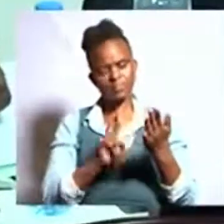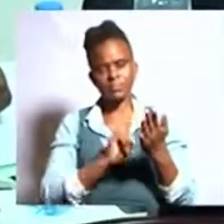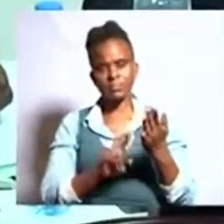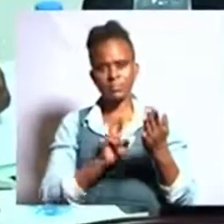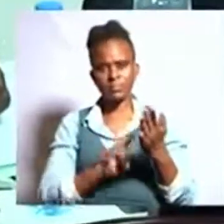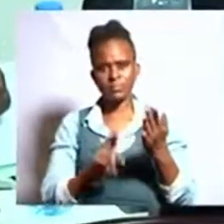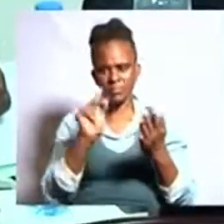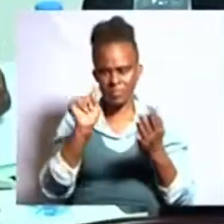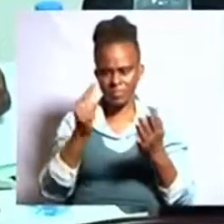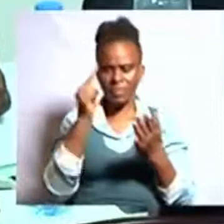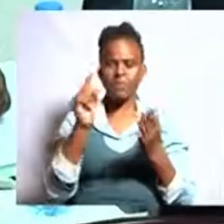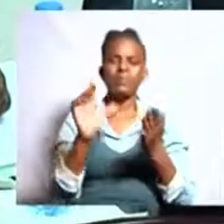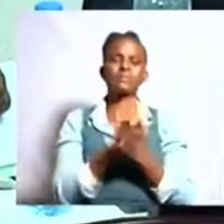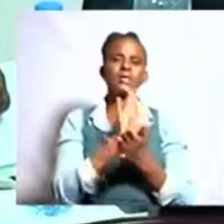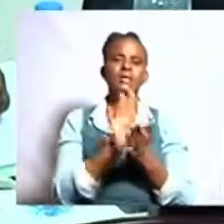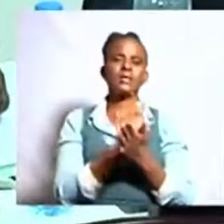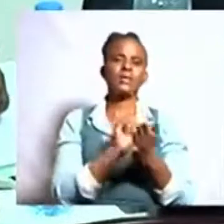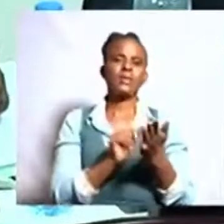the first paragraph.